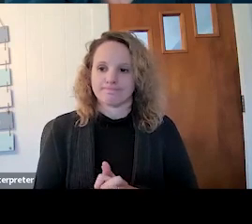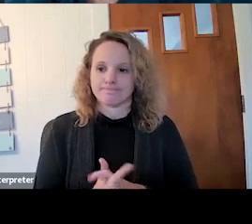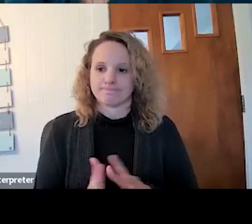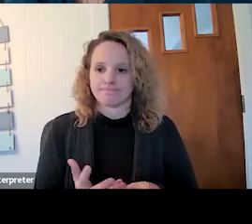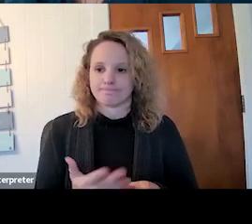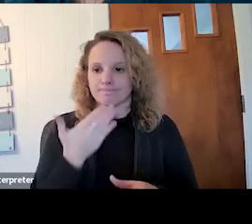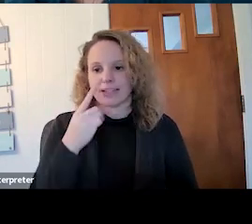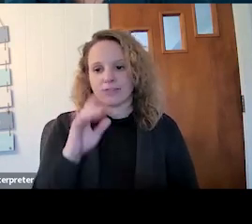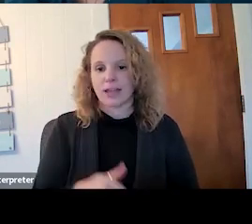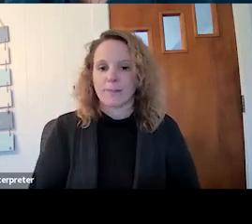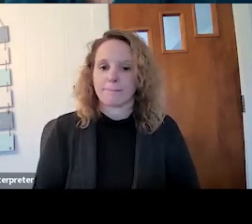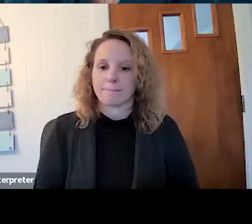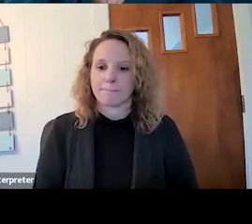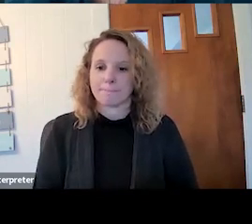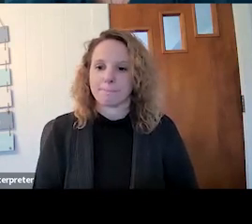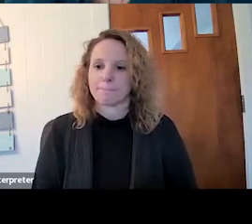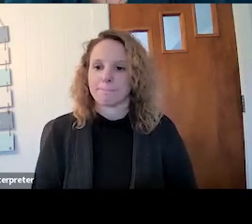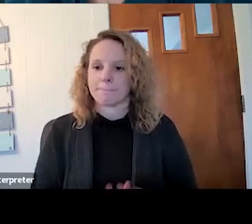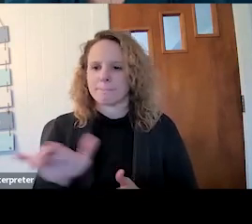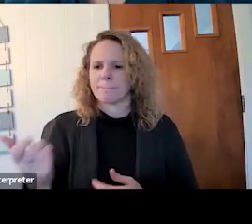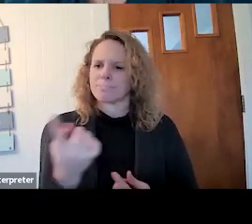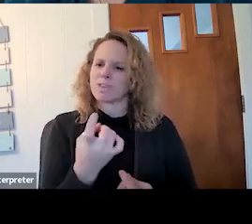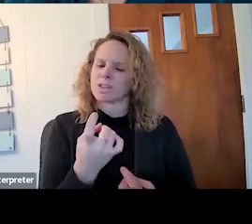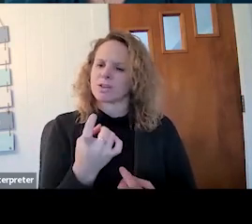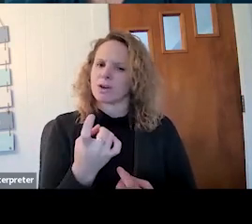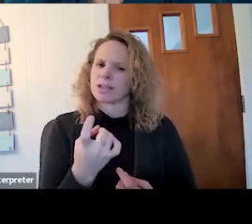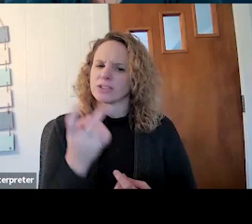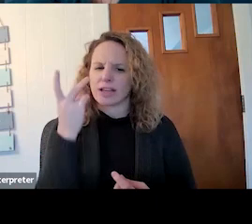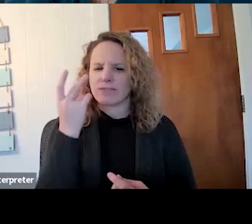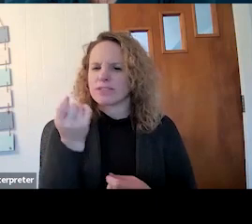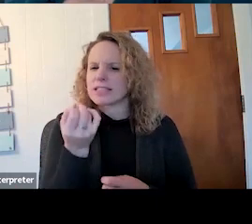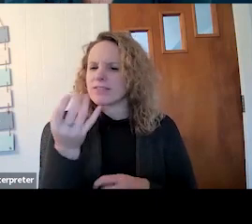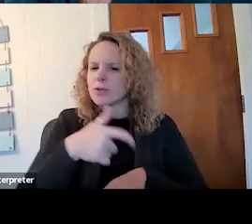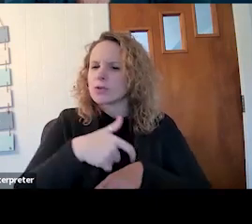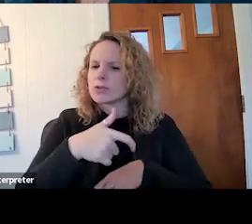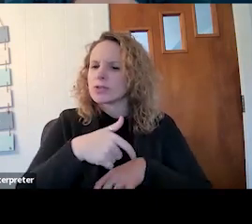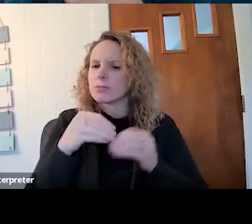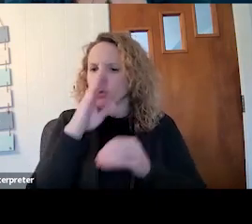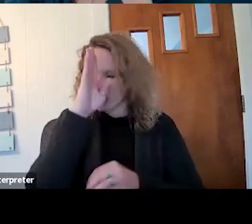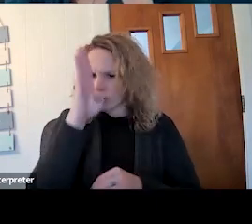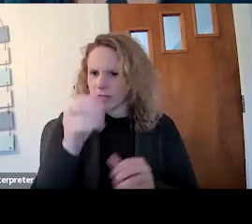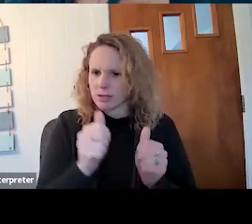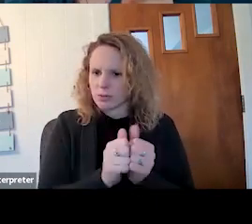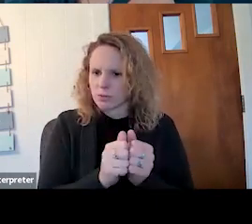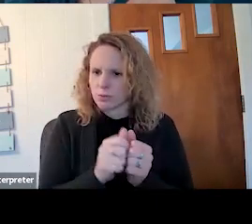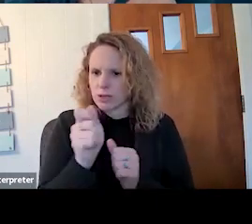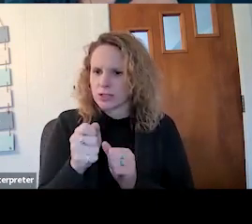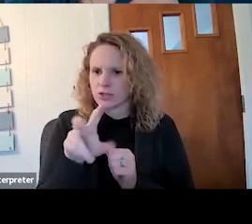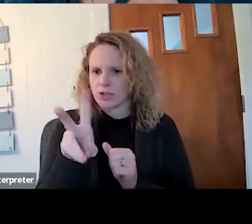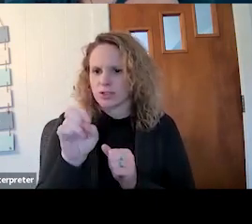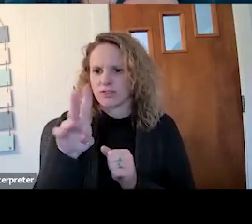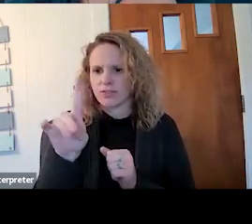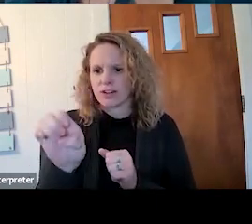Thank you for that. Another question that's come up a couple of times, I think, is more directed at Judge Verde,